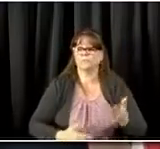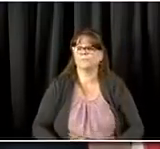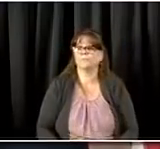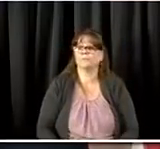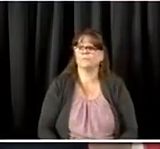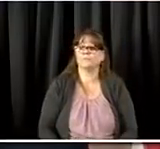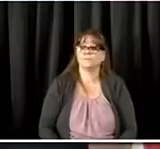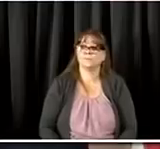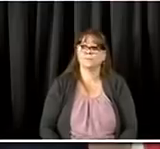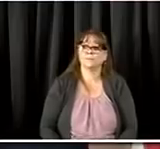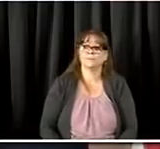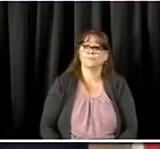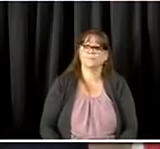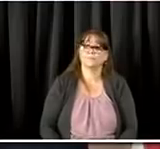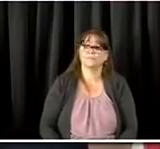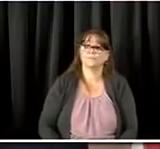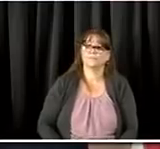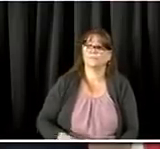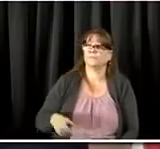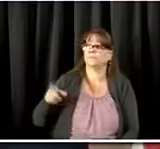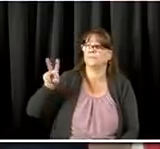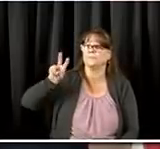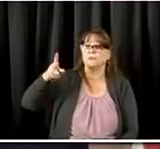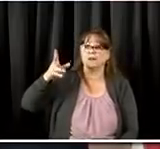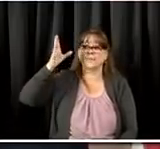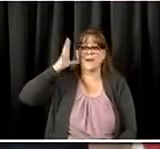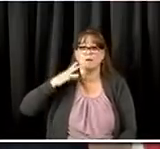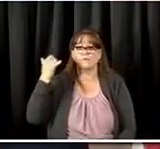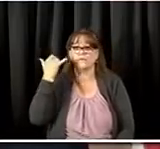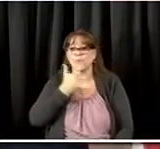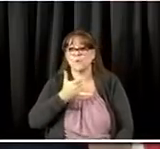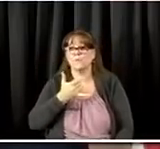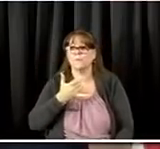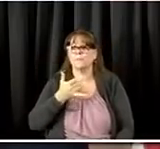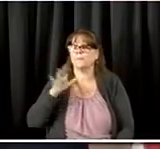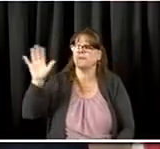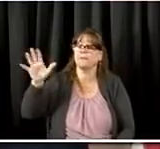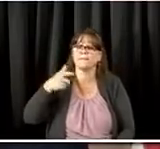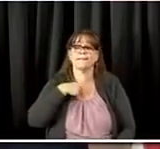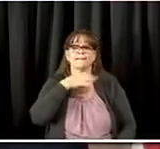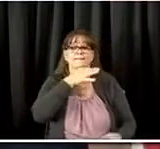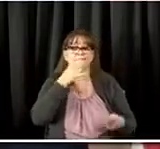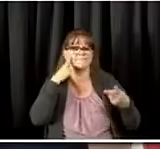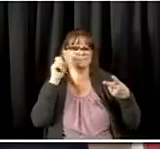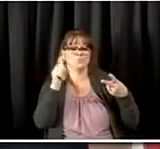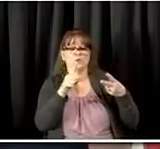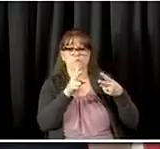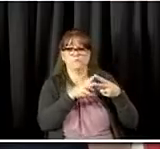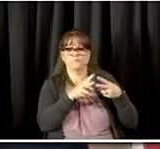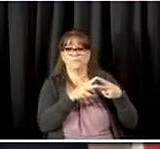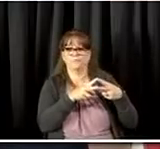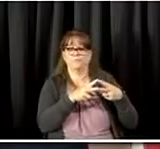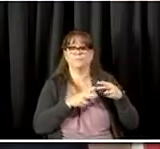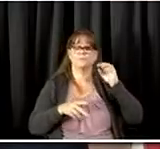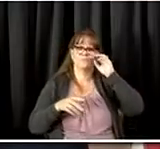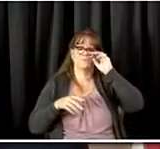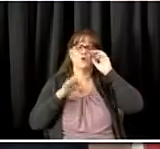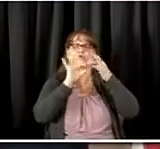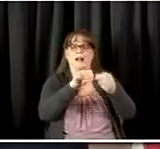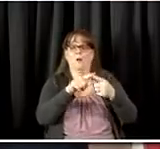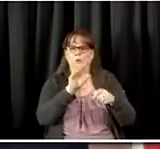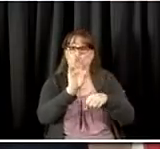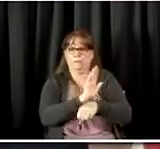Governor, good afternoon. This is David Clue, Denver 7. This is a bit of a follow-up to Marianne's question, but this focuses on businesses that are looking to defy